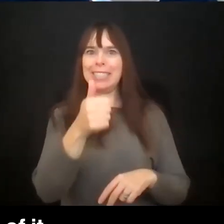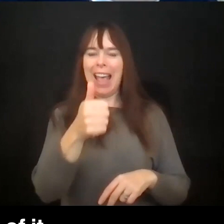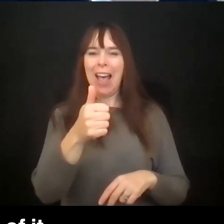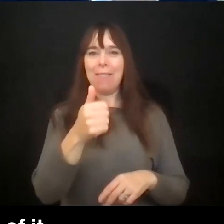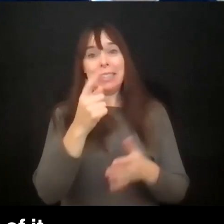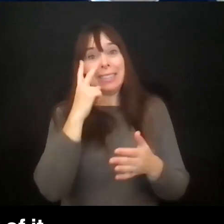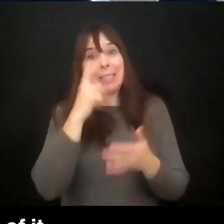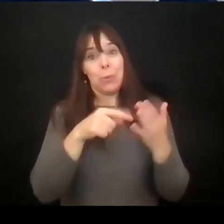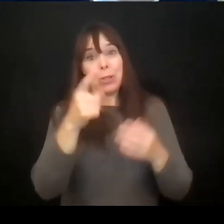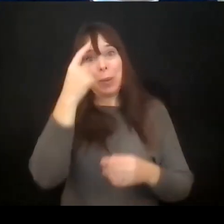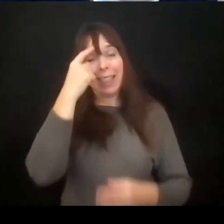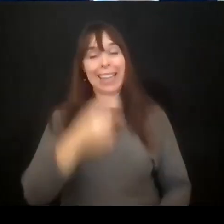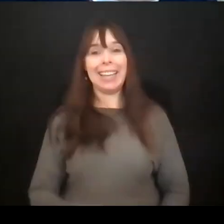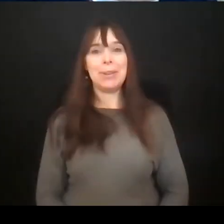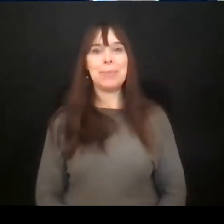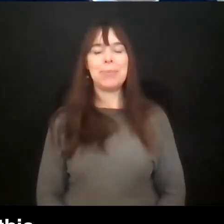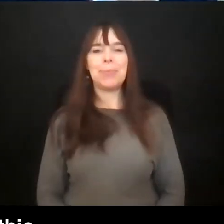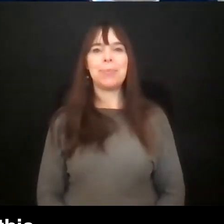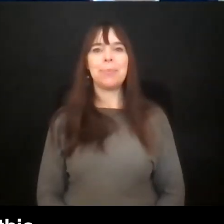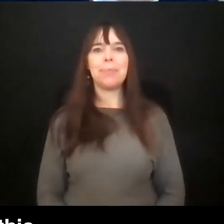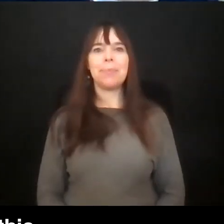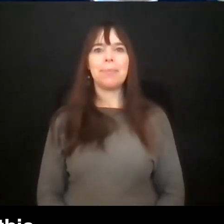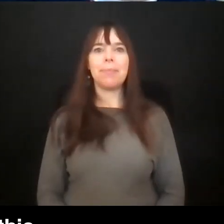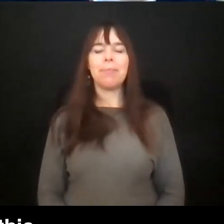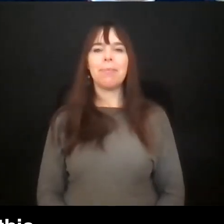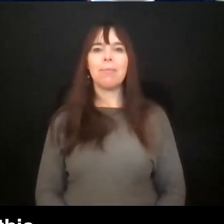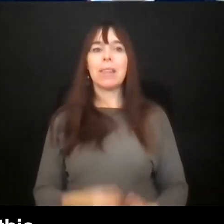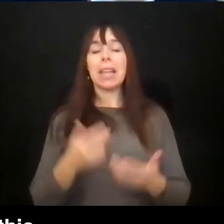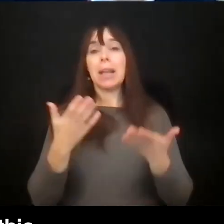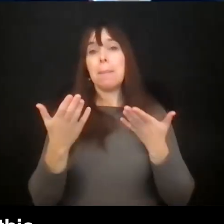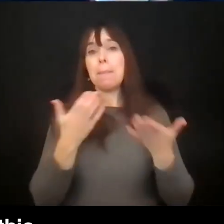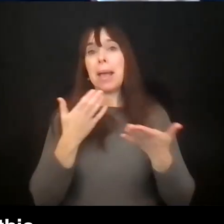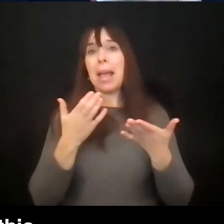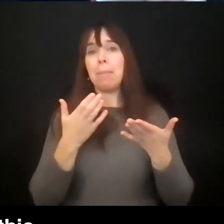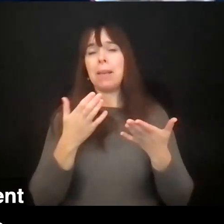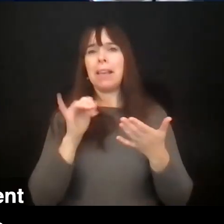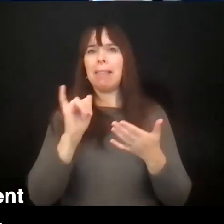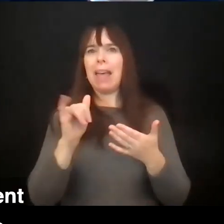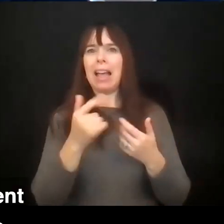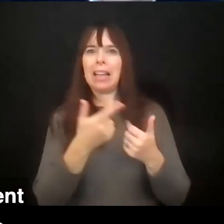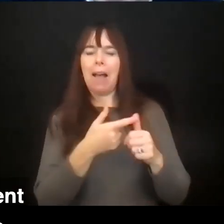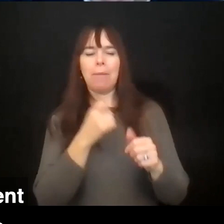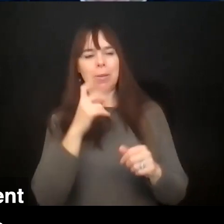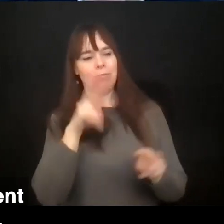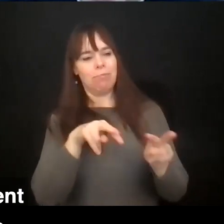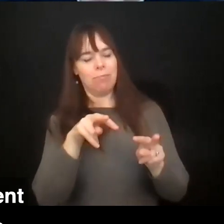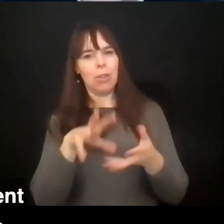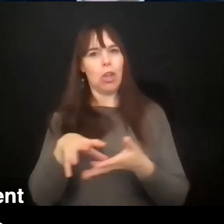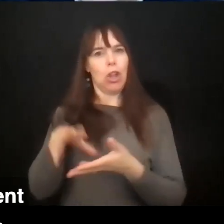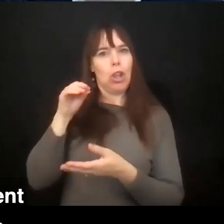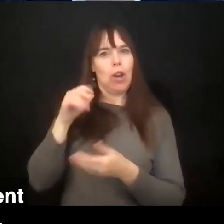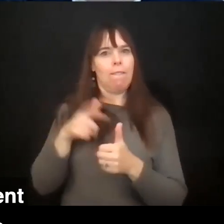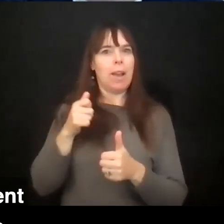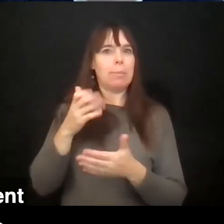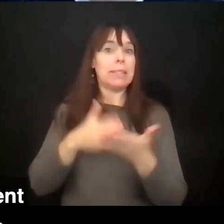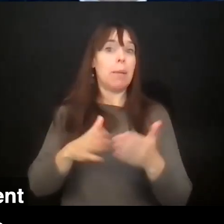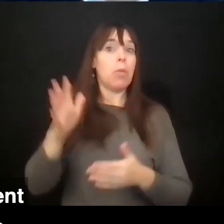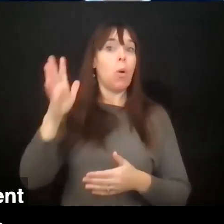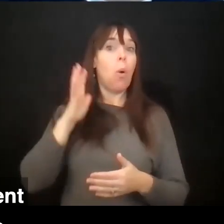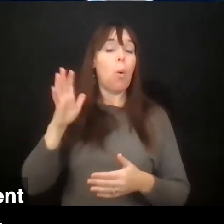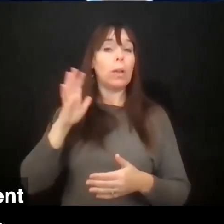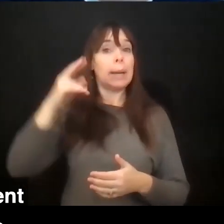see what you think of it. She may have based this on some of the ancient